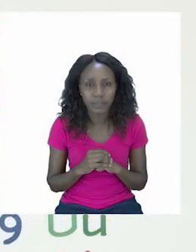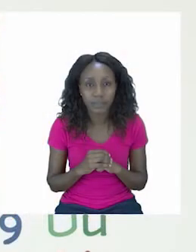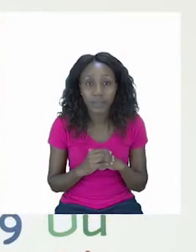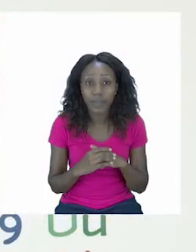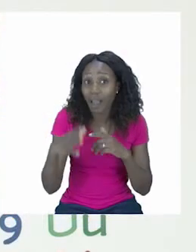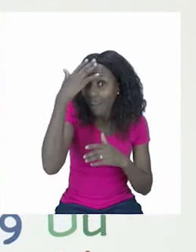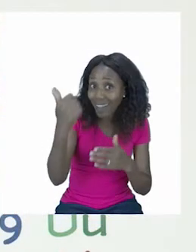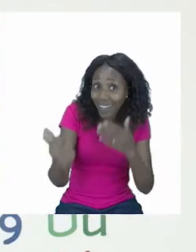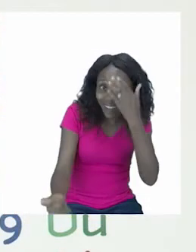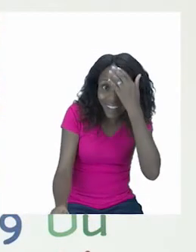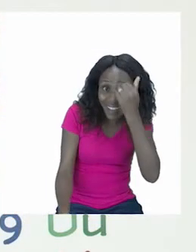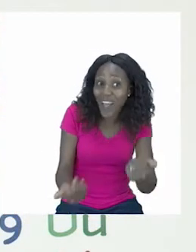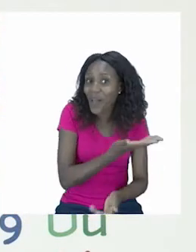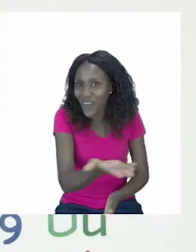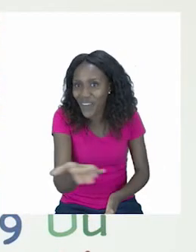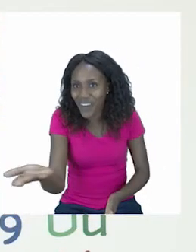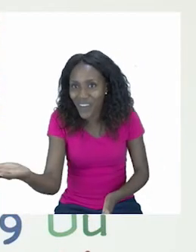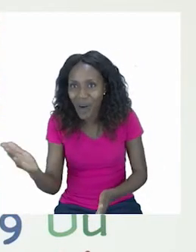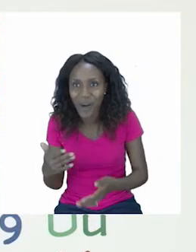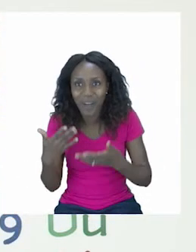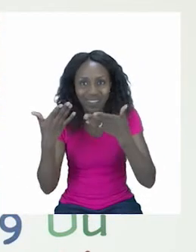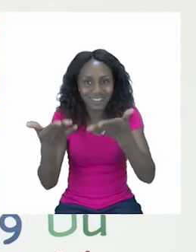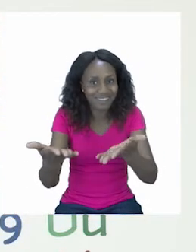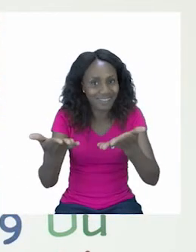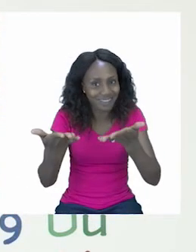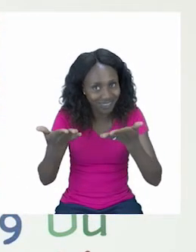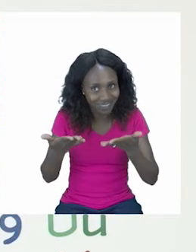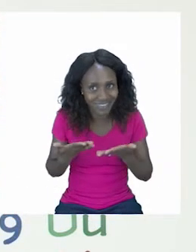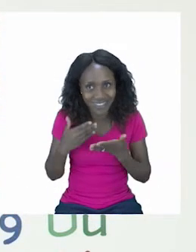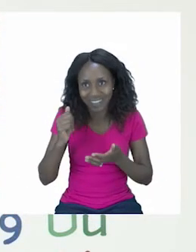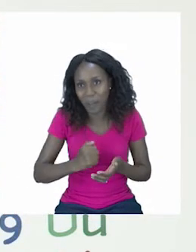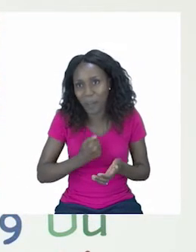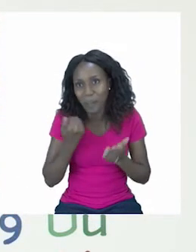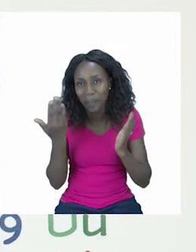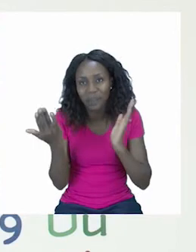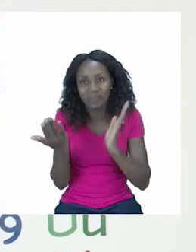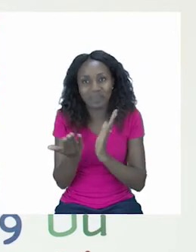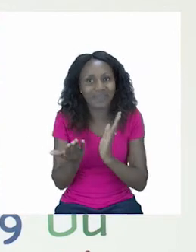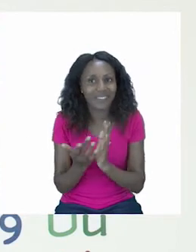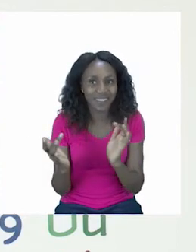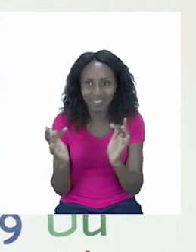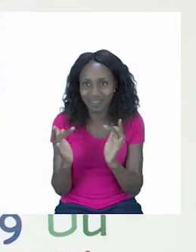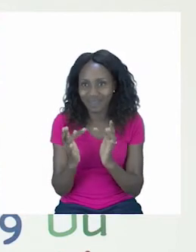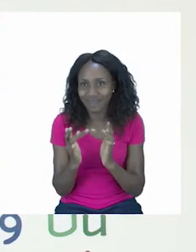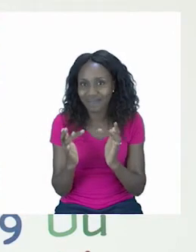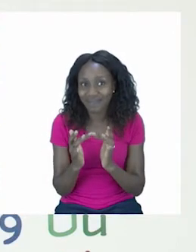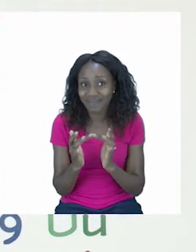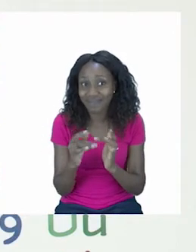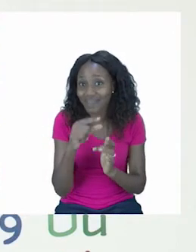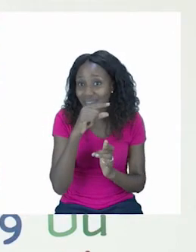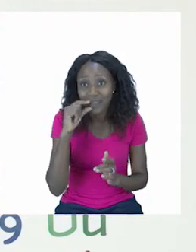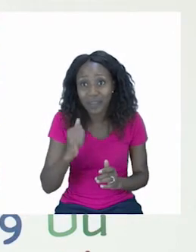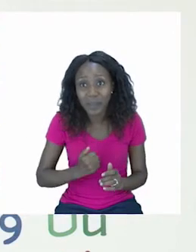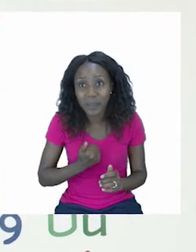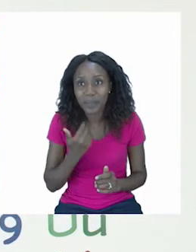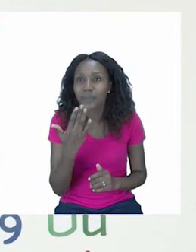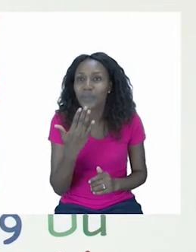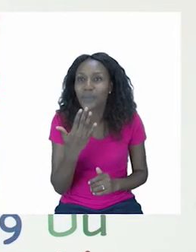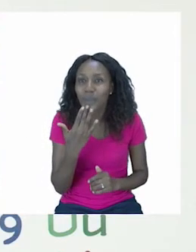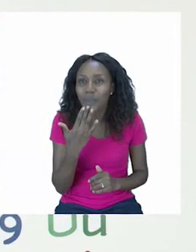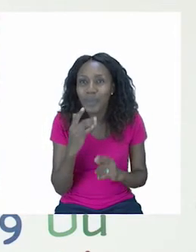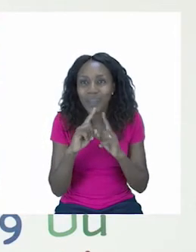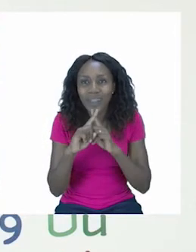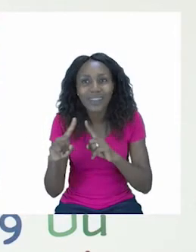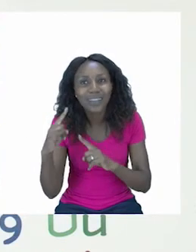Hello everyone and welcome to My Zone Online School. My name is Teacher Mutsa and thank